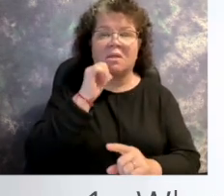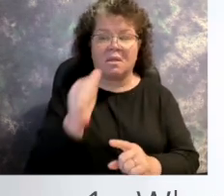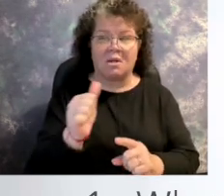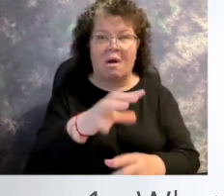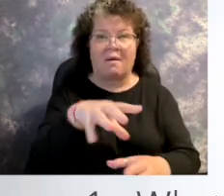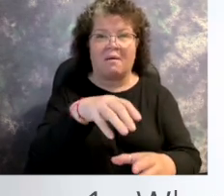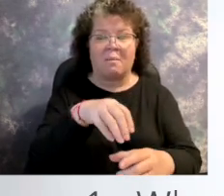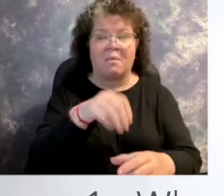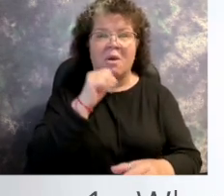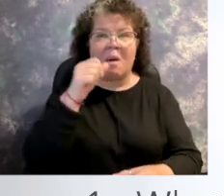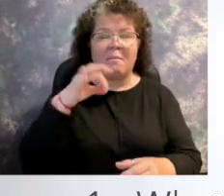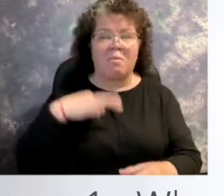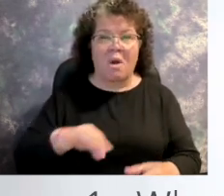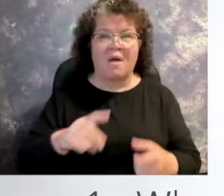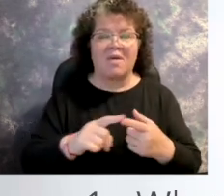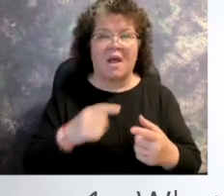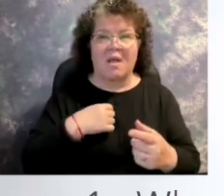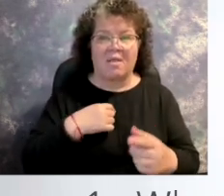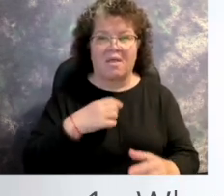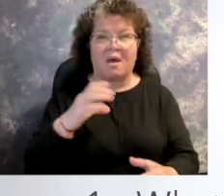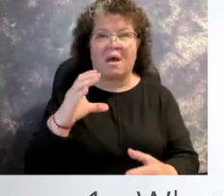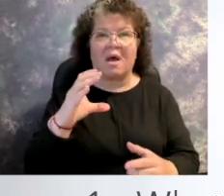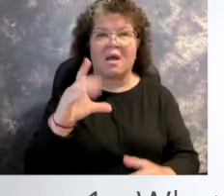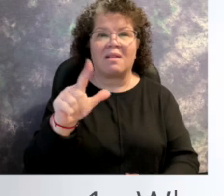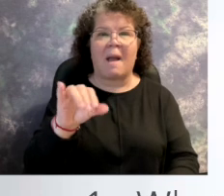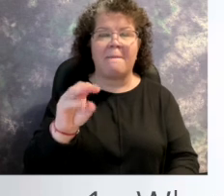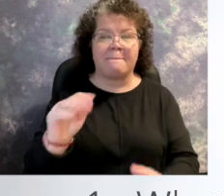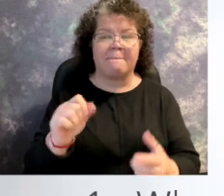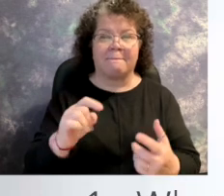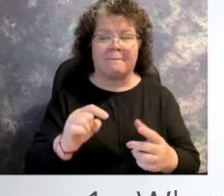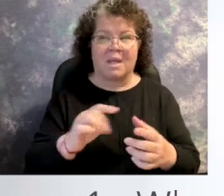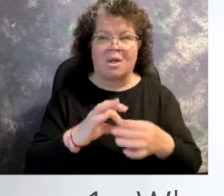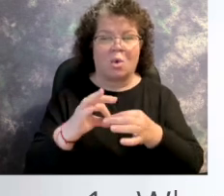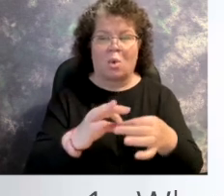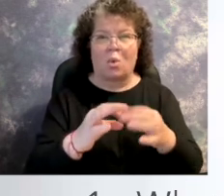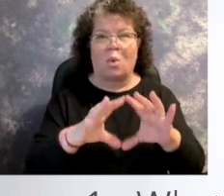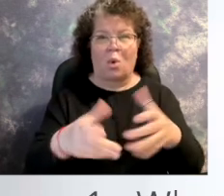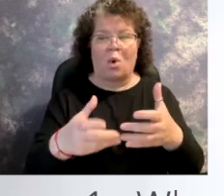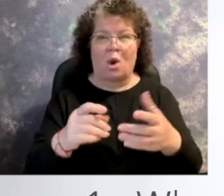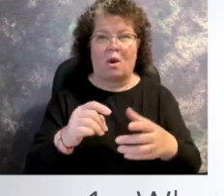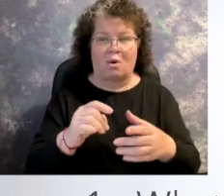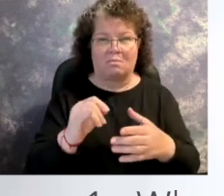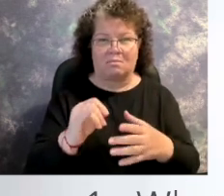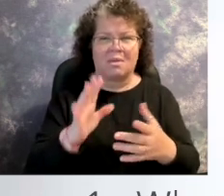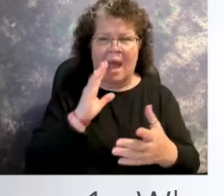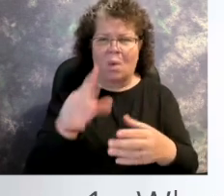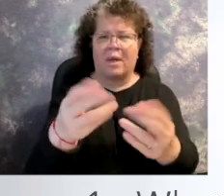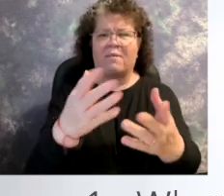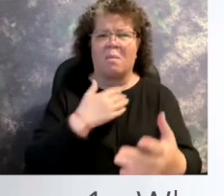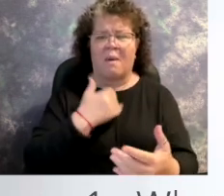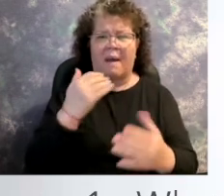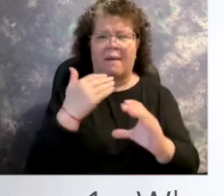Core Initiative. If you give me your contact information, I will reach out to you and definitely yes, start this conversation, how to help my